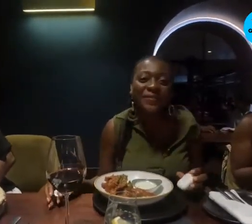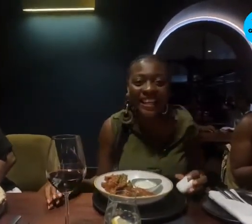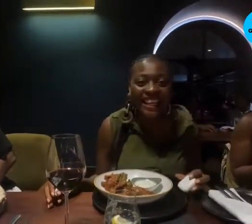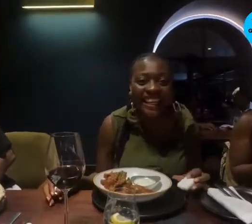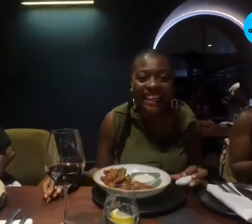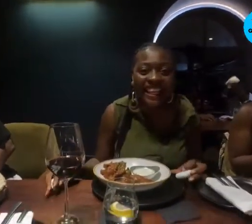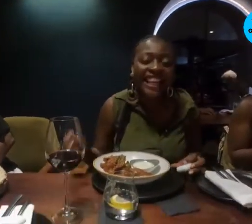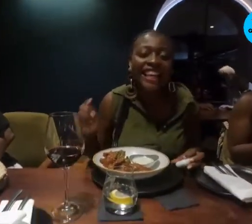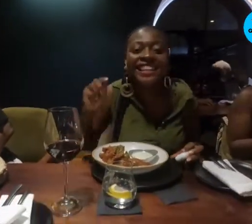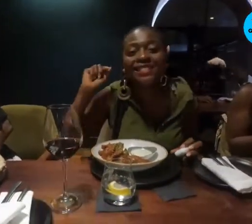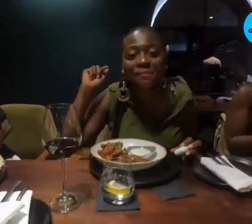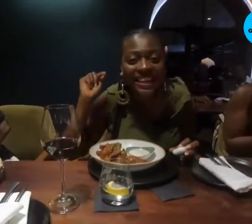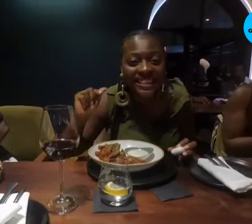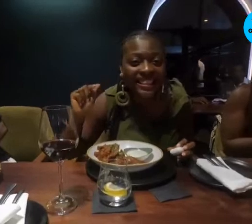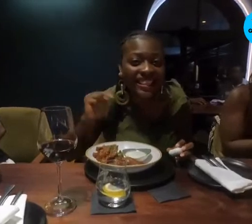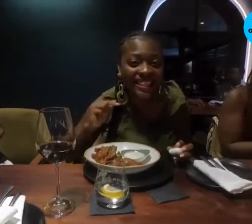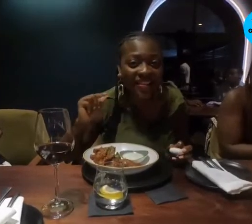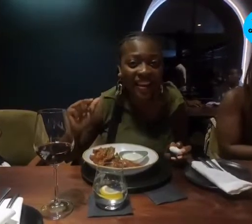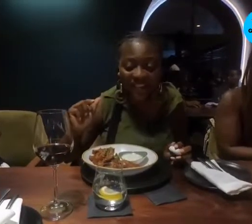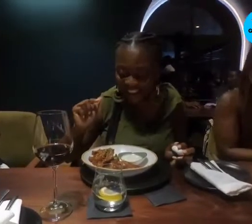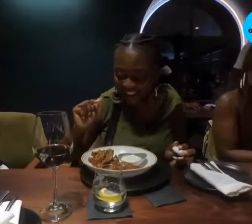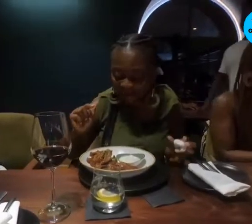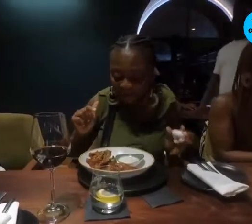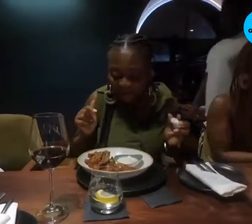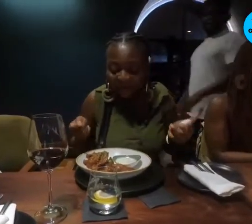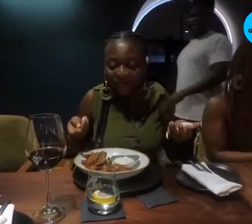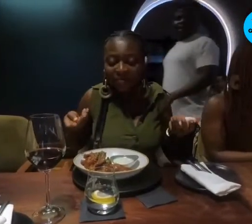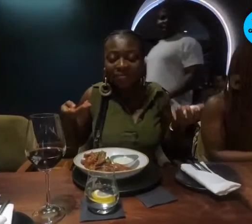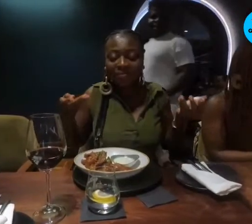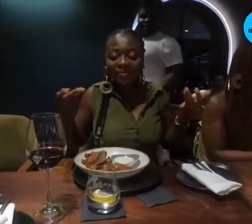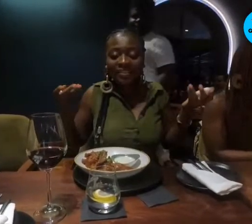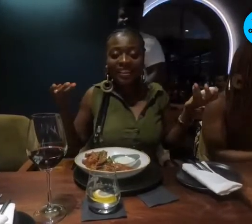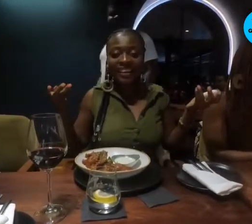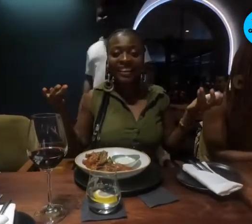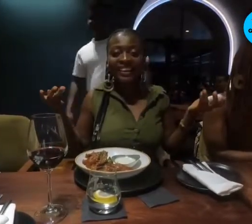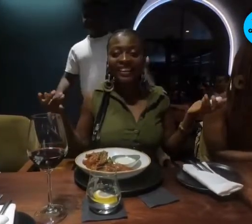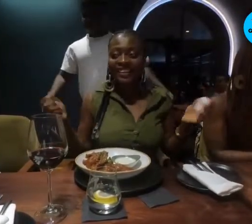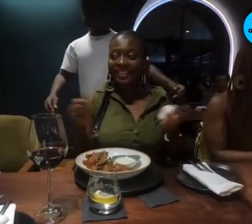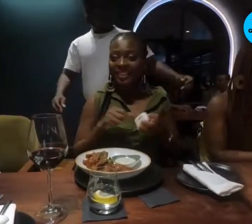So happy. It's spicy just the way I want it.